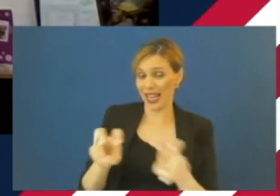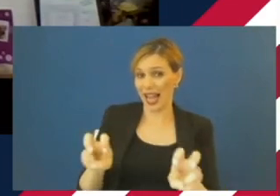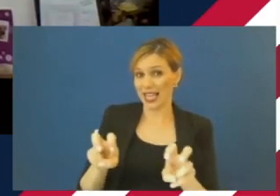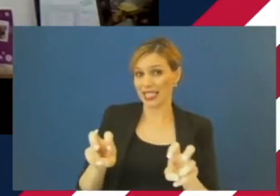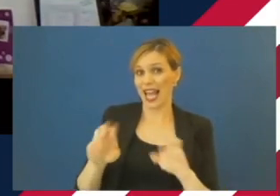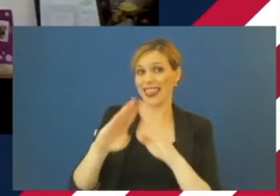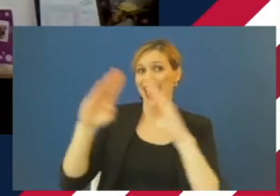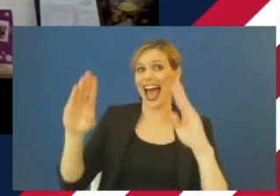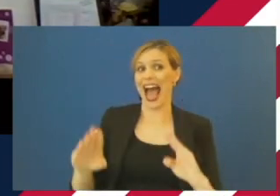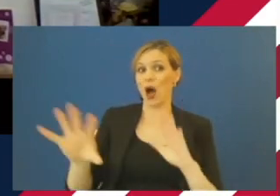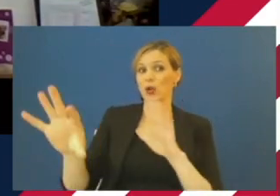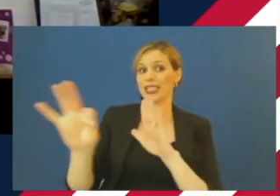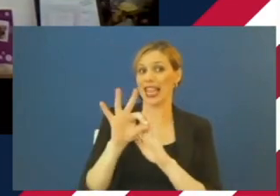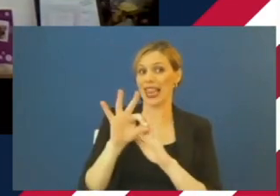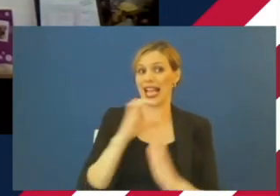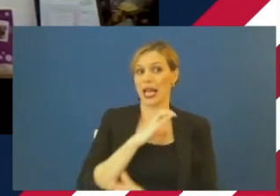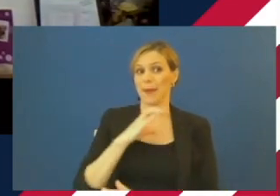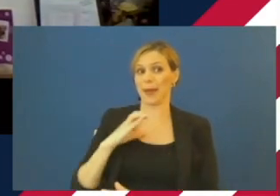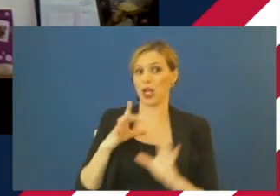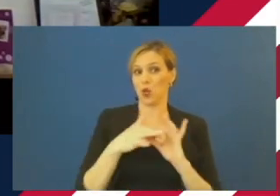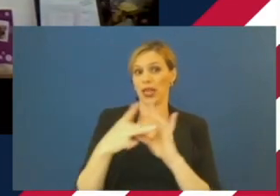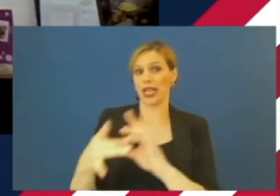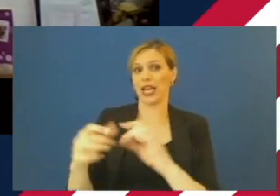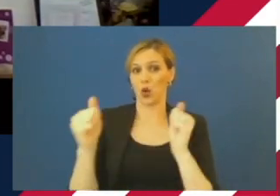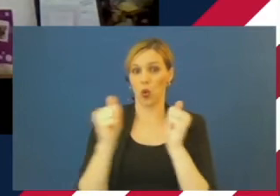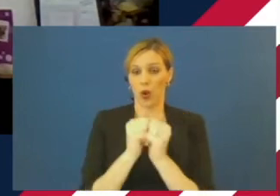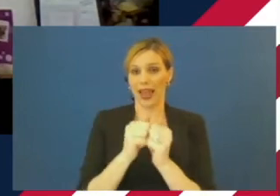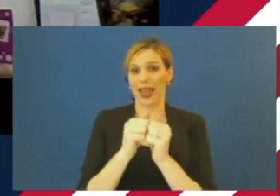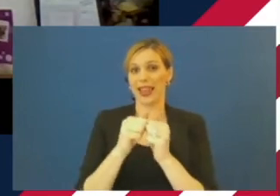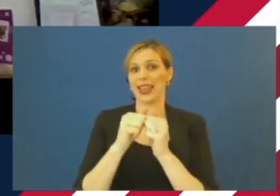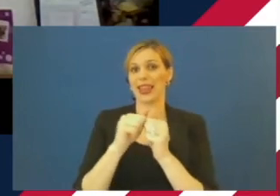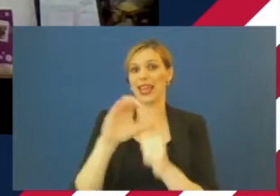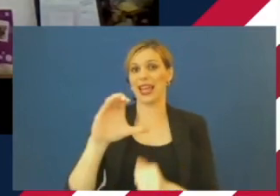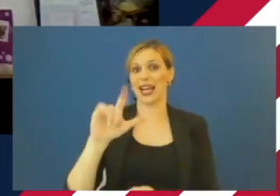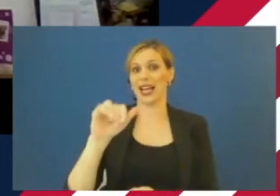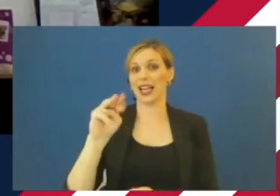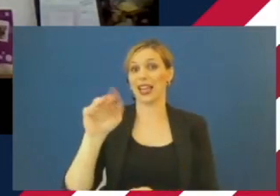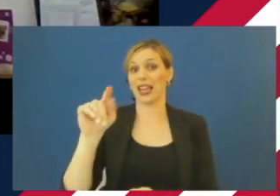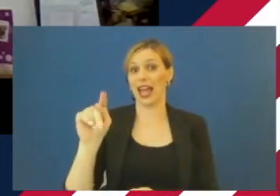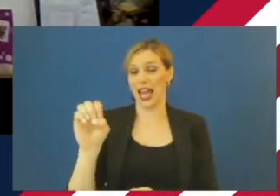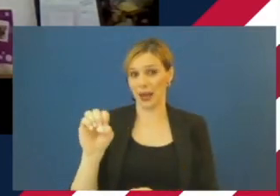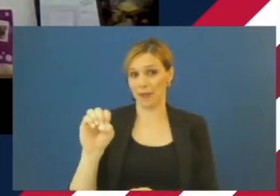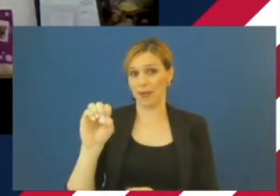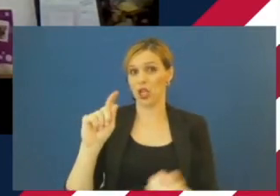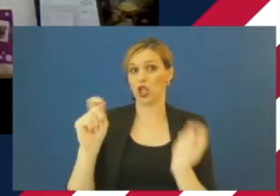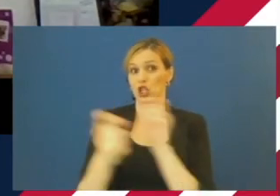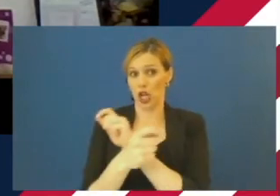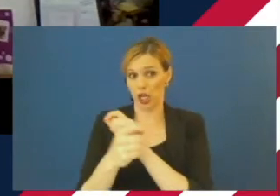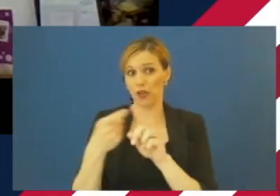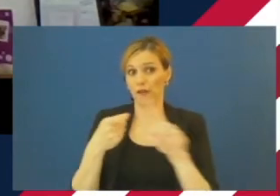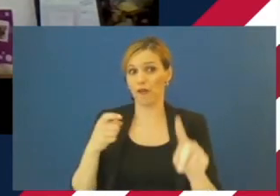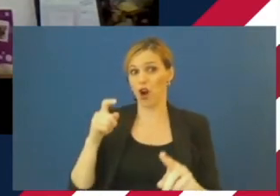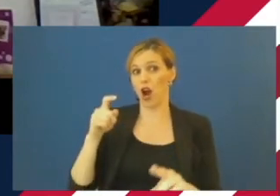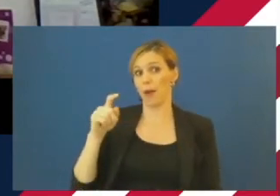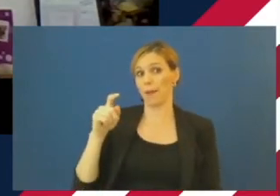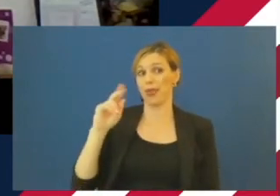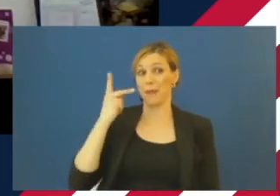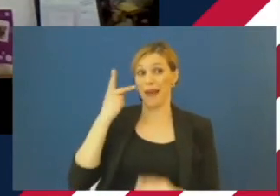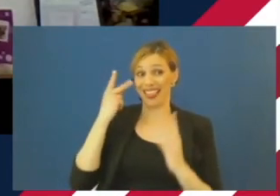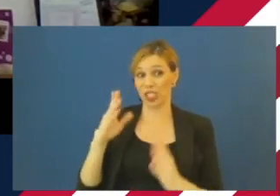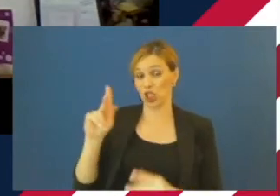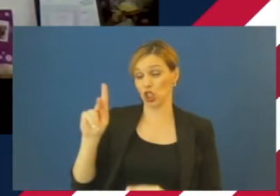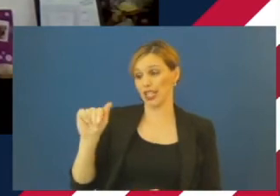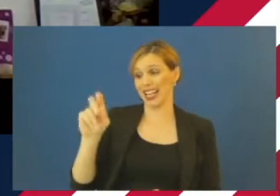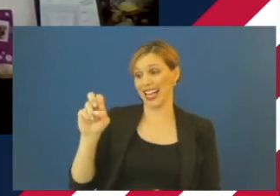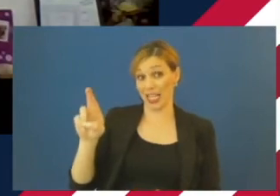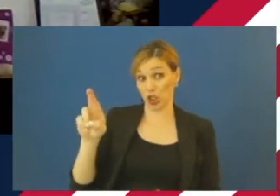on Climate Change that's led by Congresswoman Kathy Castor. They have recently come out with a list of recommendations that